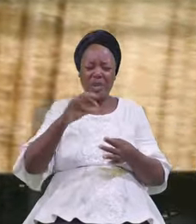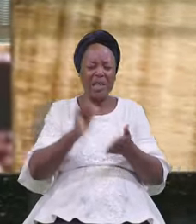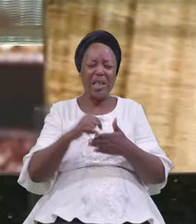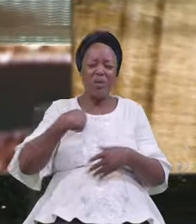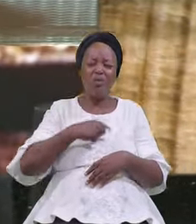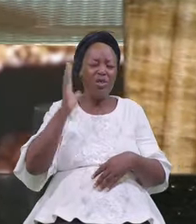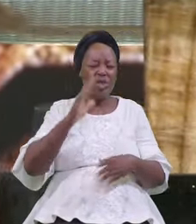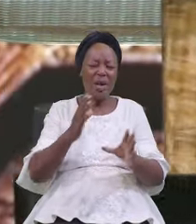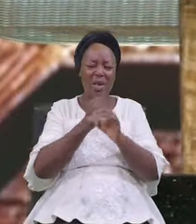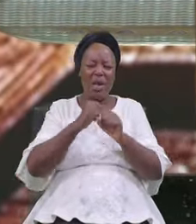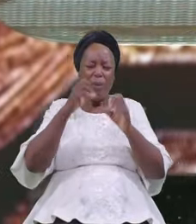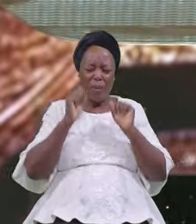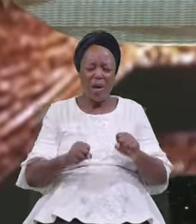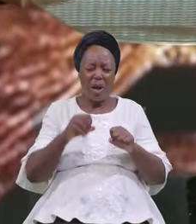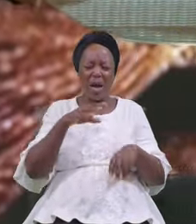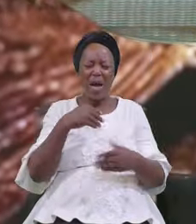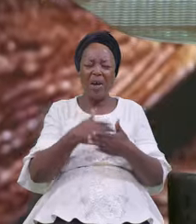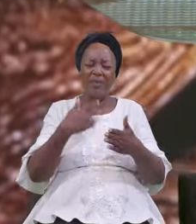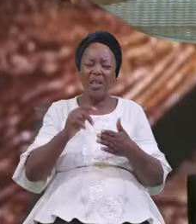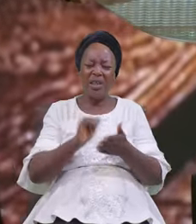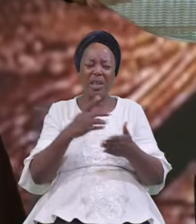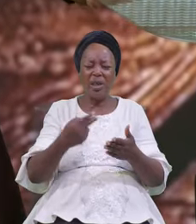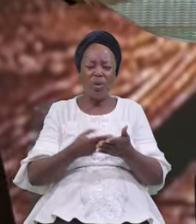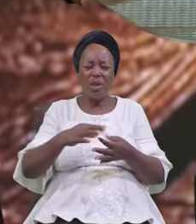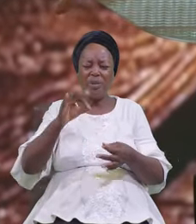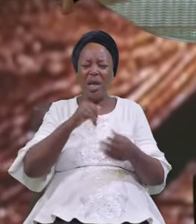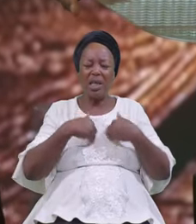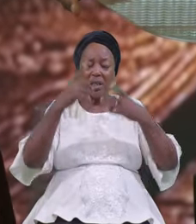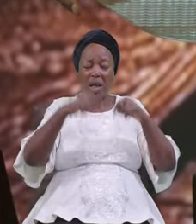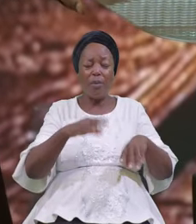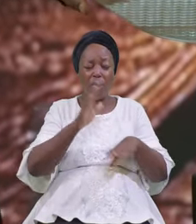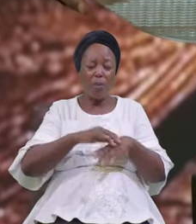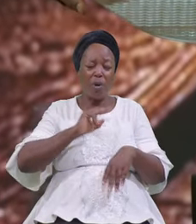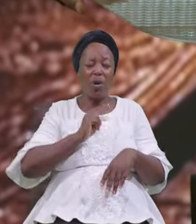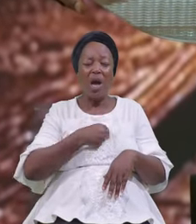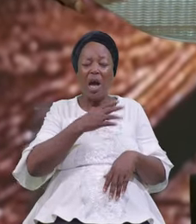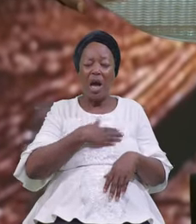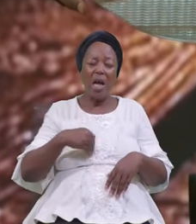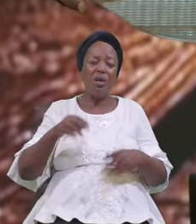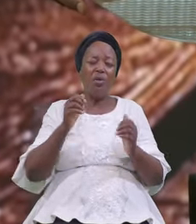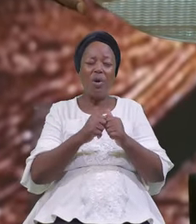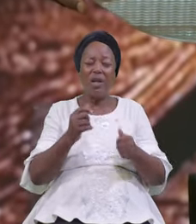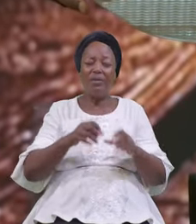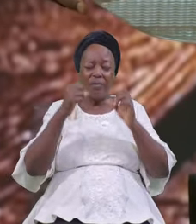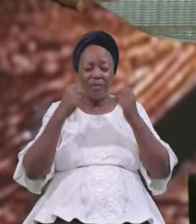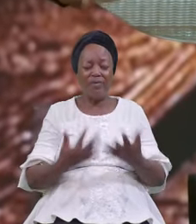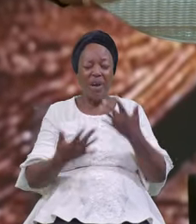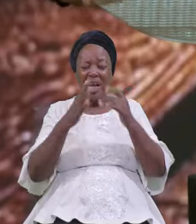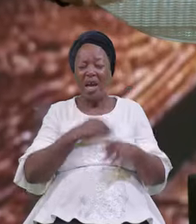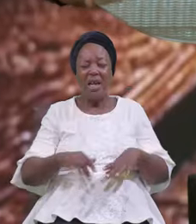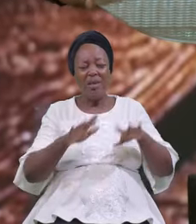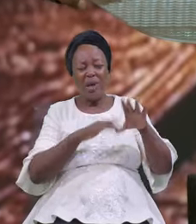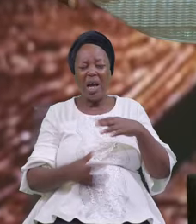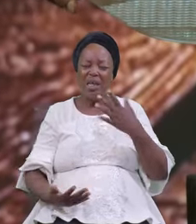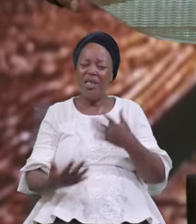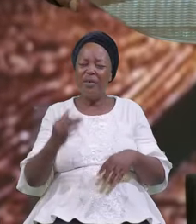power after that the Holy Ghost has come upon us, and the fire and the passion and the flame